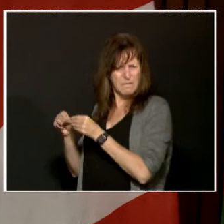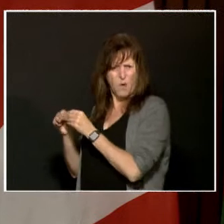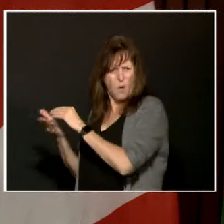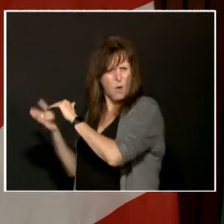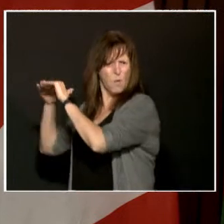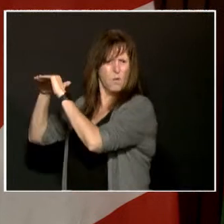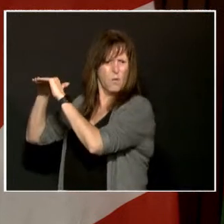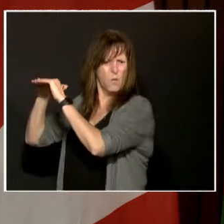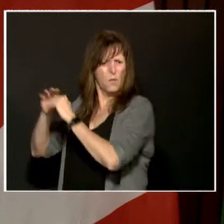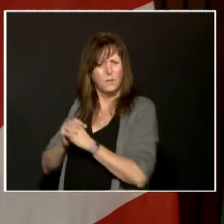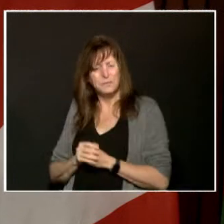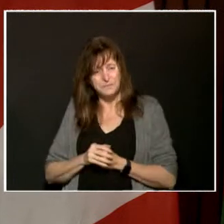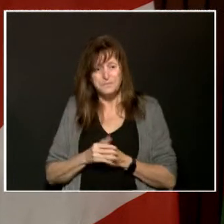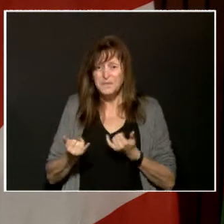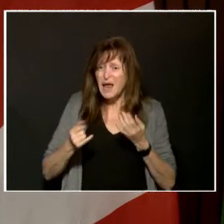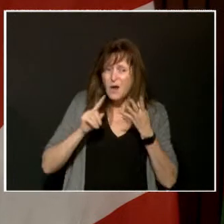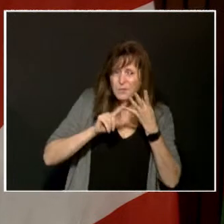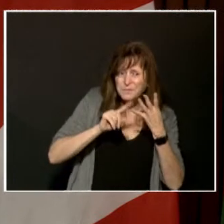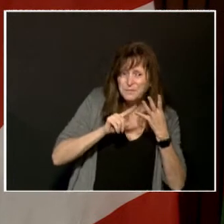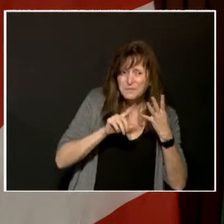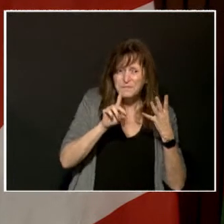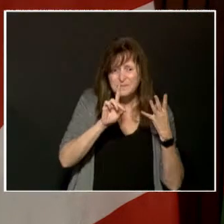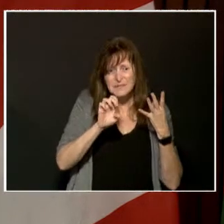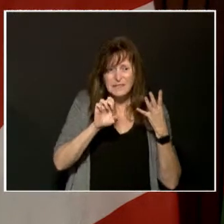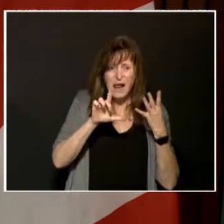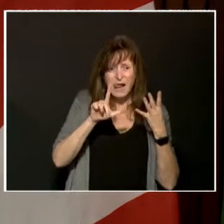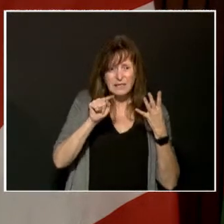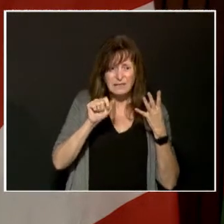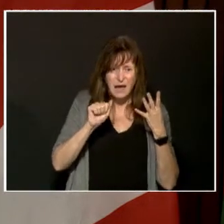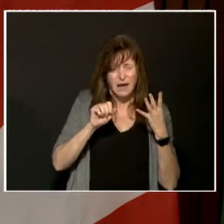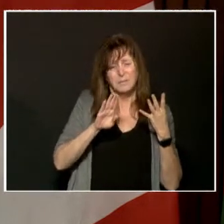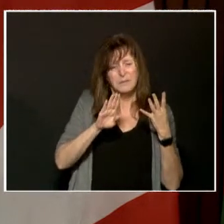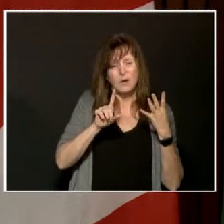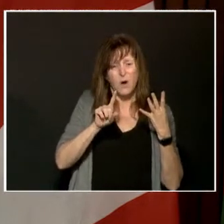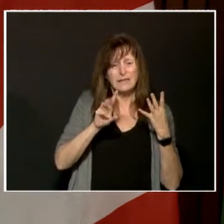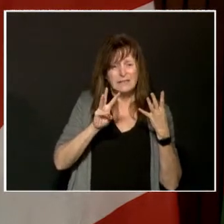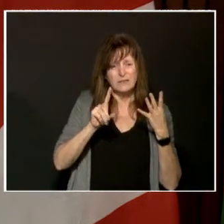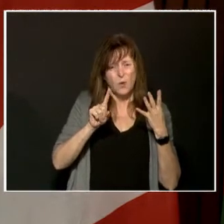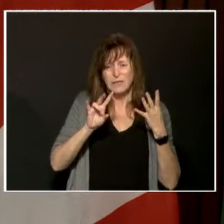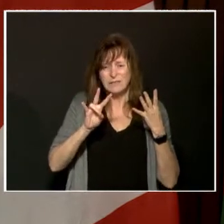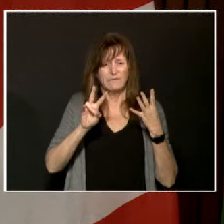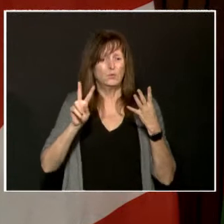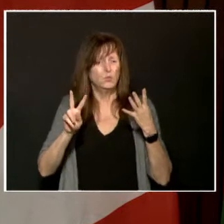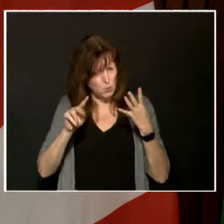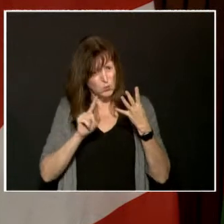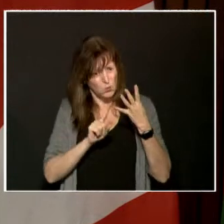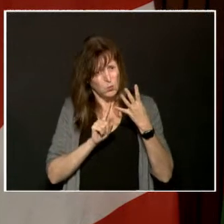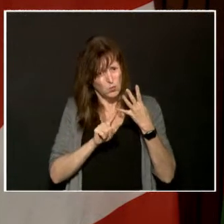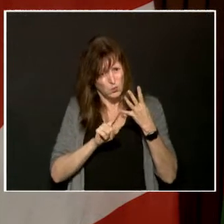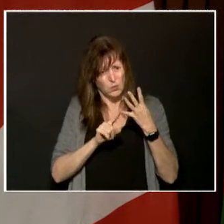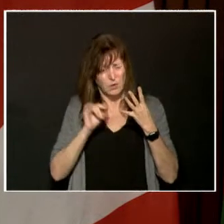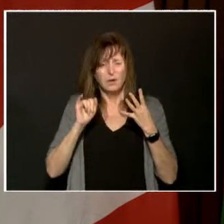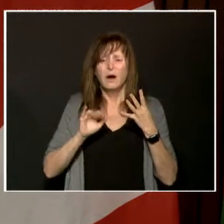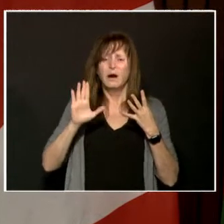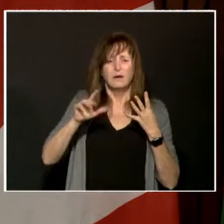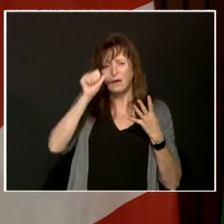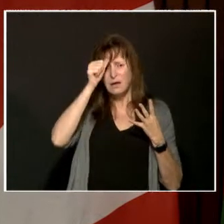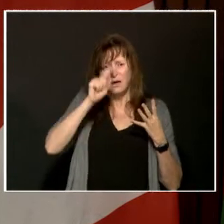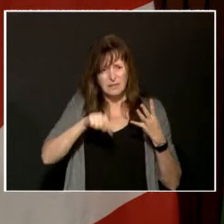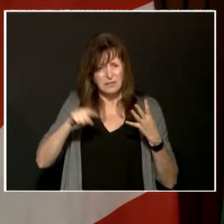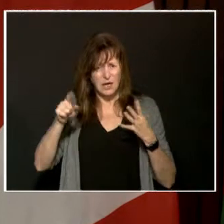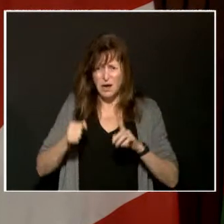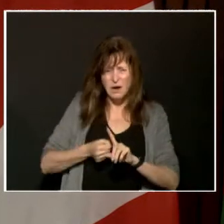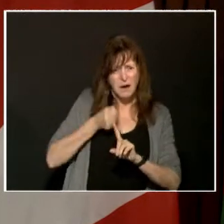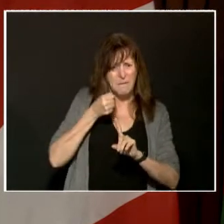call B16172, the variant that hit India so hard, is here, and it is on track to be the